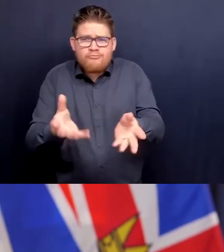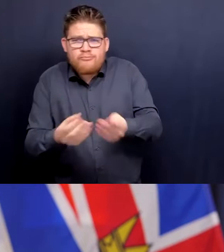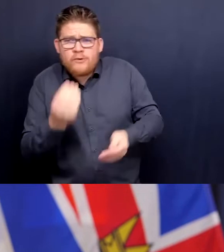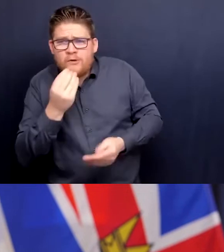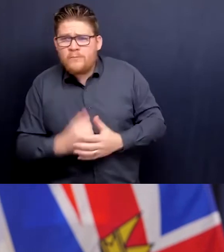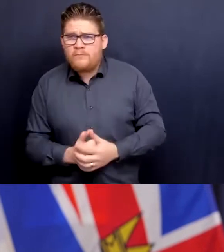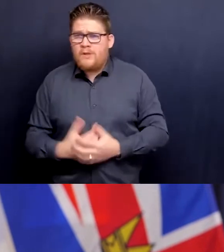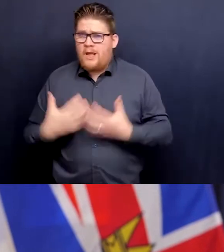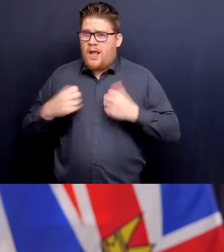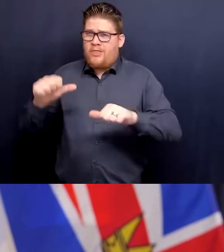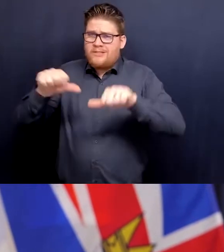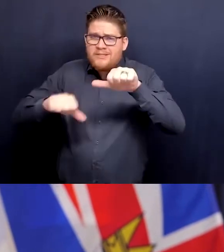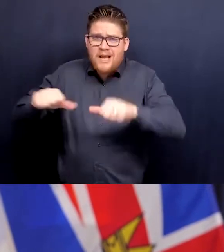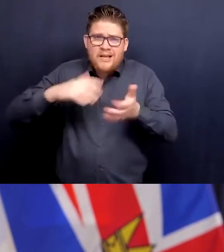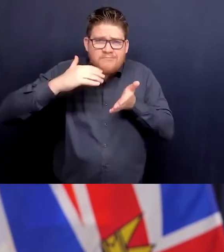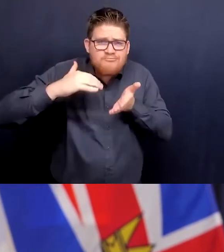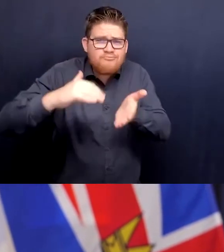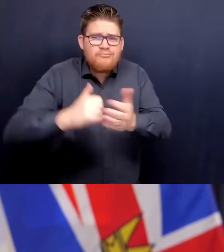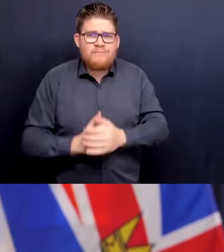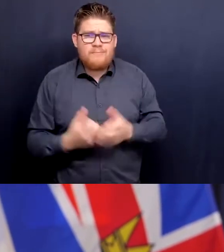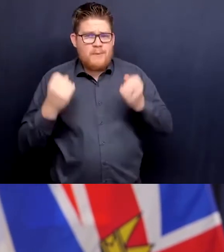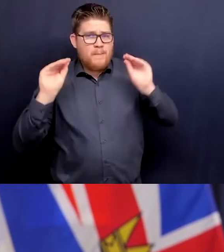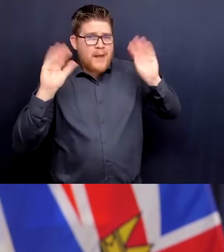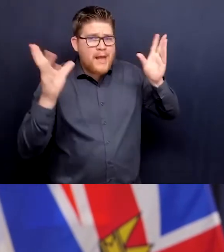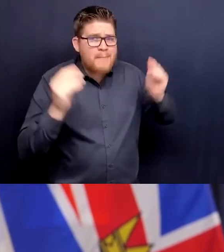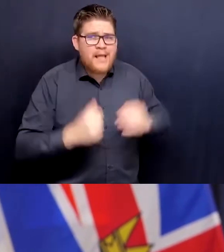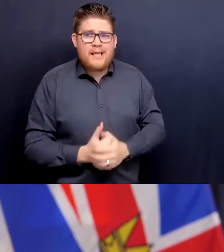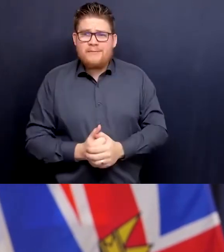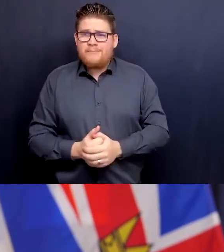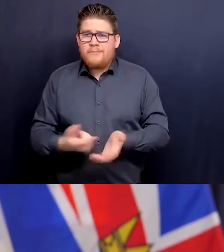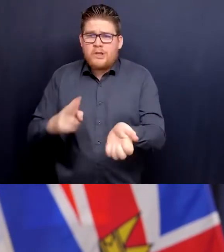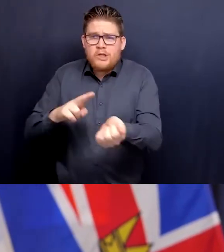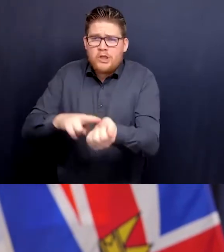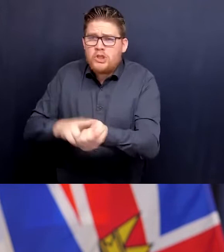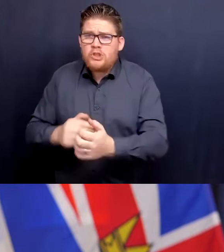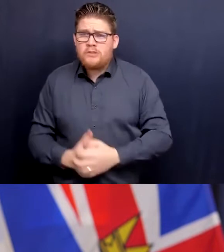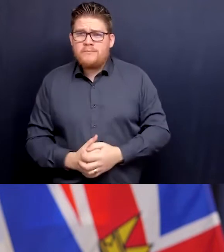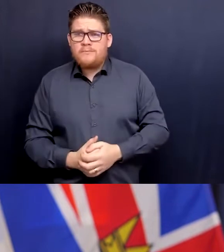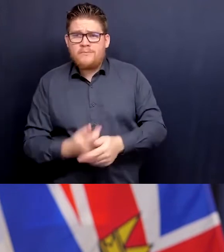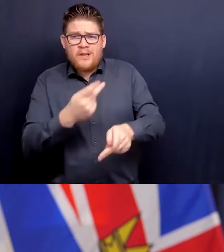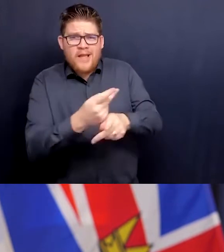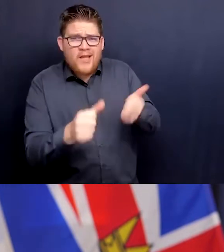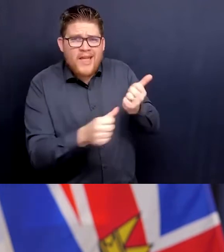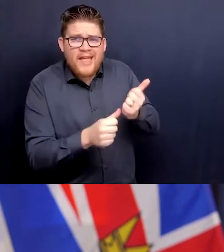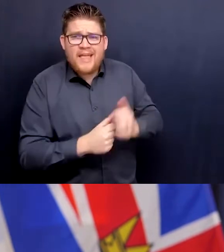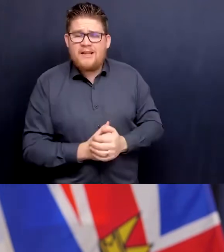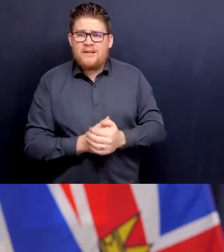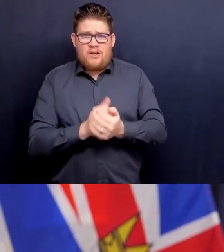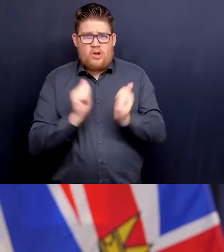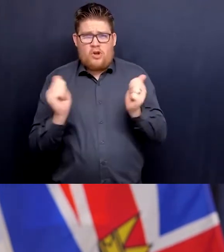our doctors, our nurses, our healthcare workers, our care aides. They have been, throughout this pandemic,